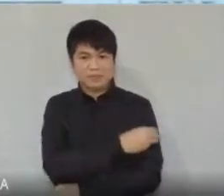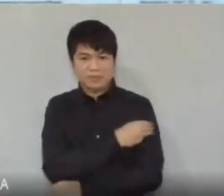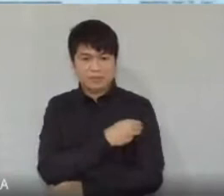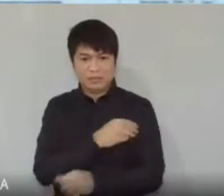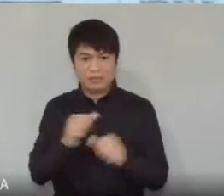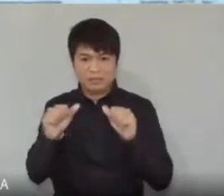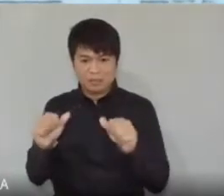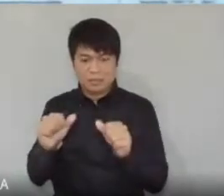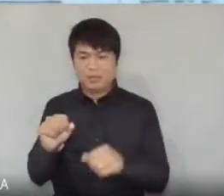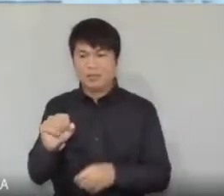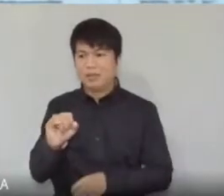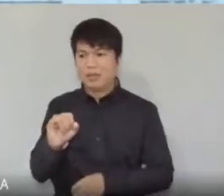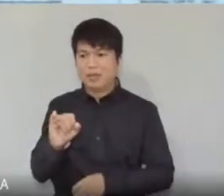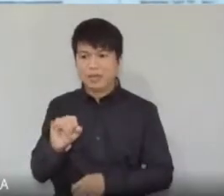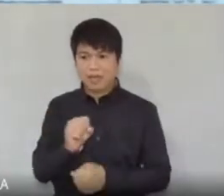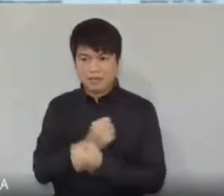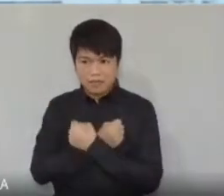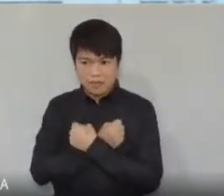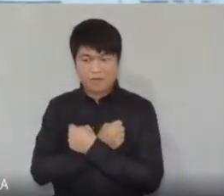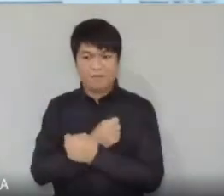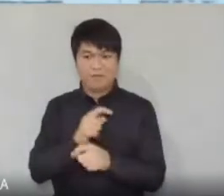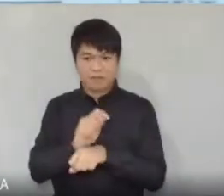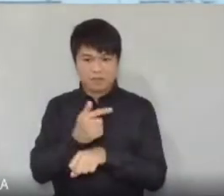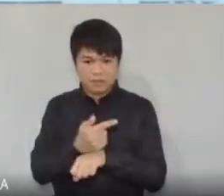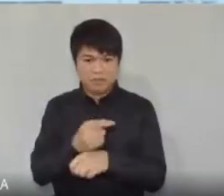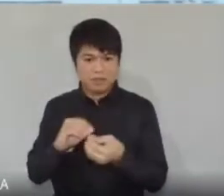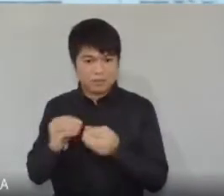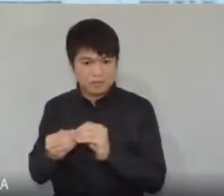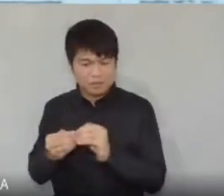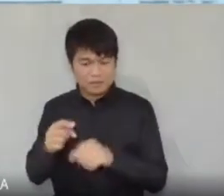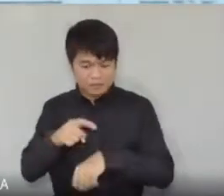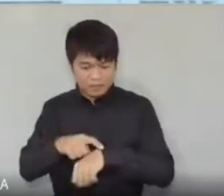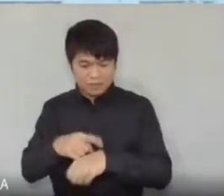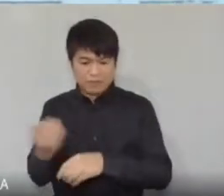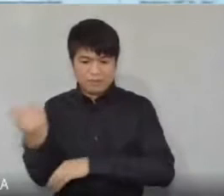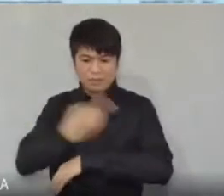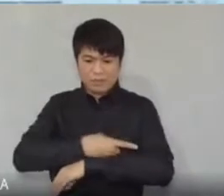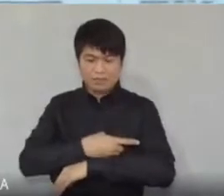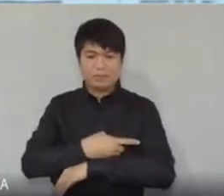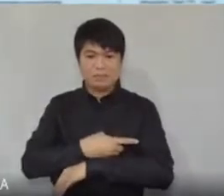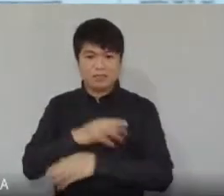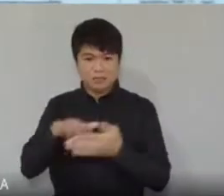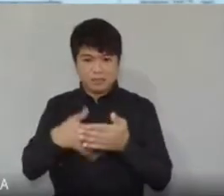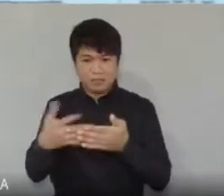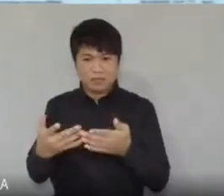text to this, the numbers posted at our I Love page Taguig.